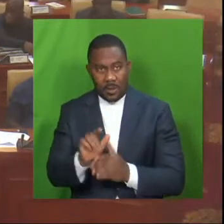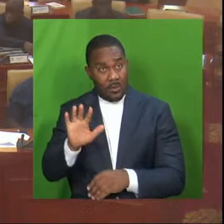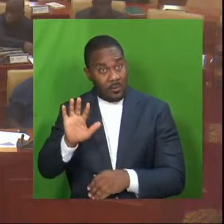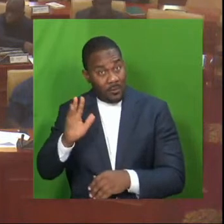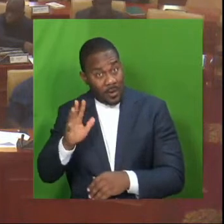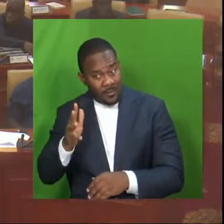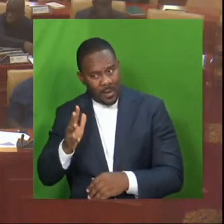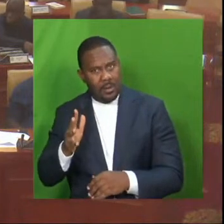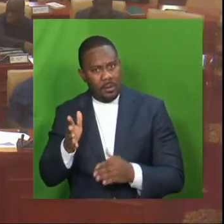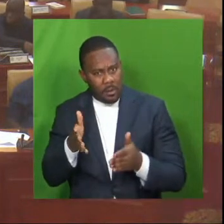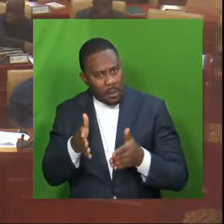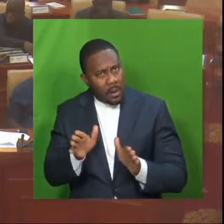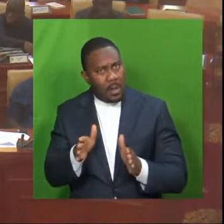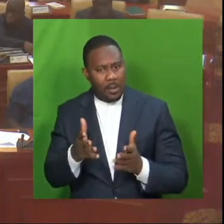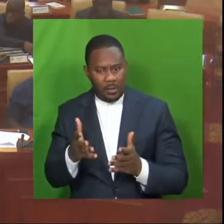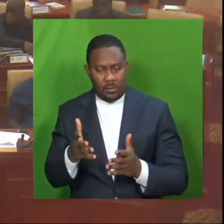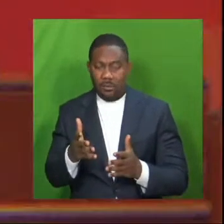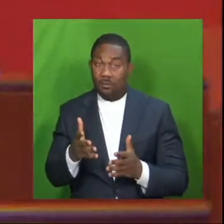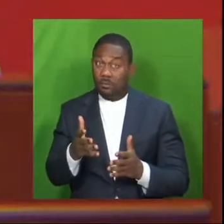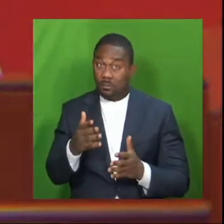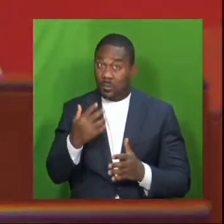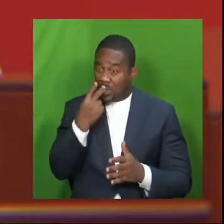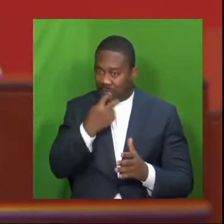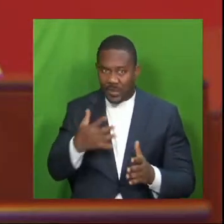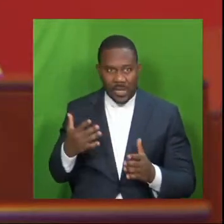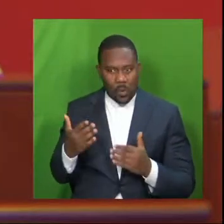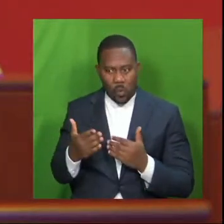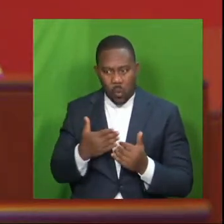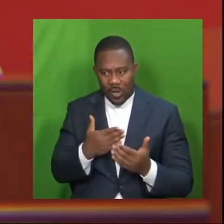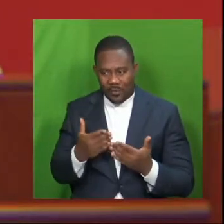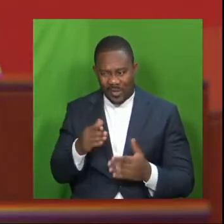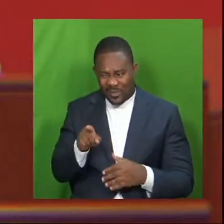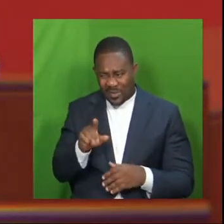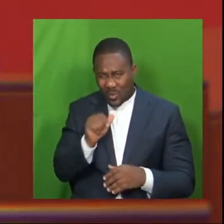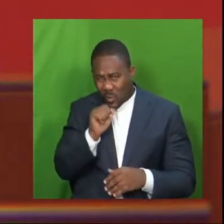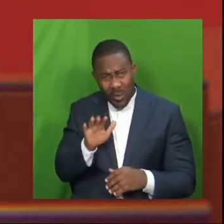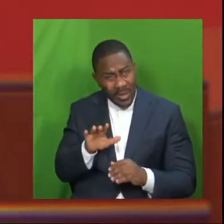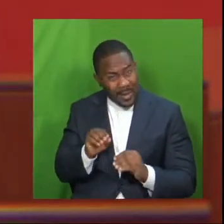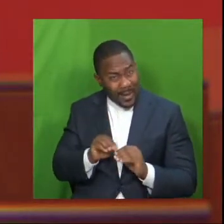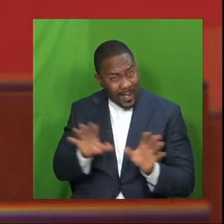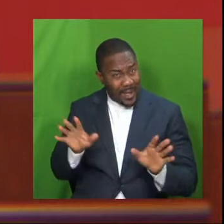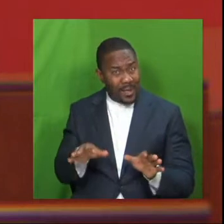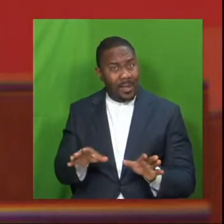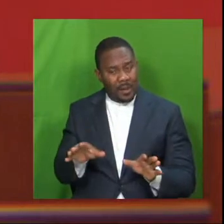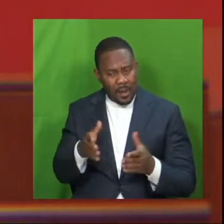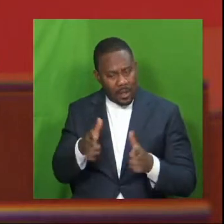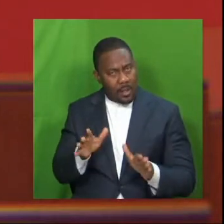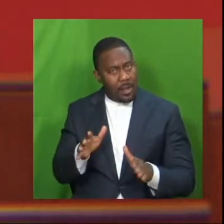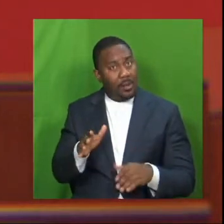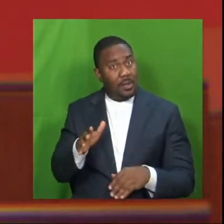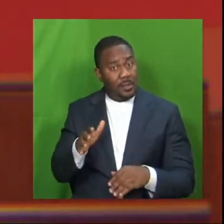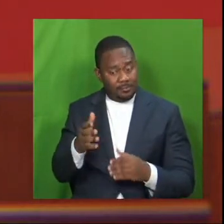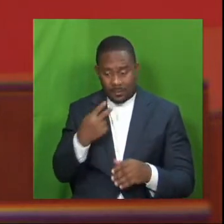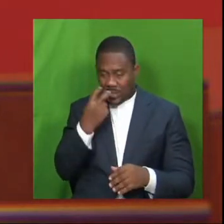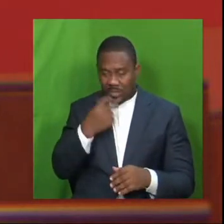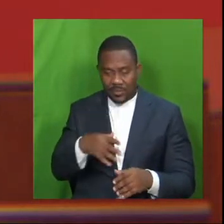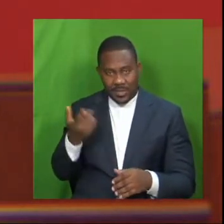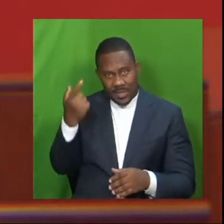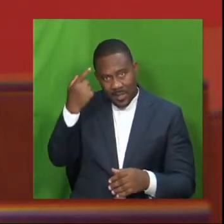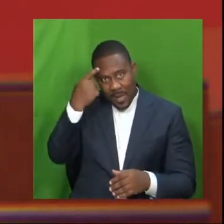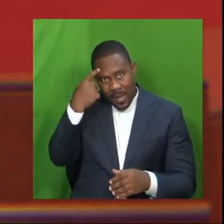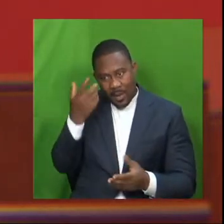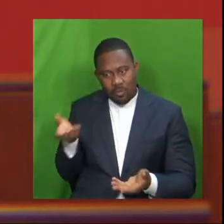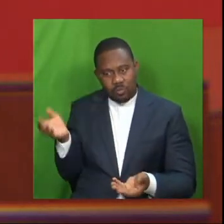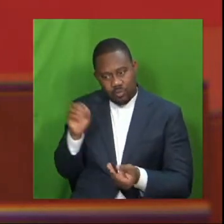the Speaker the opportunity to fill in the gap. By the Constitution itself, there are residual powers of